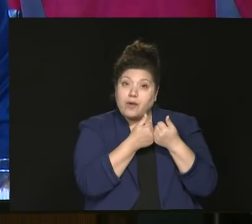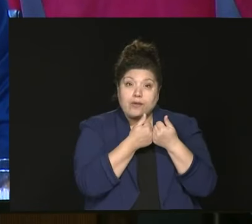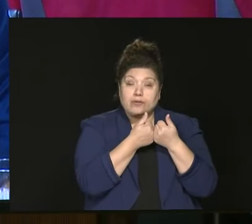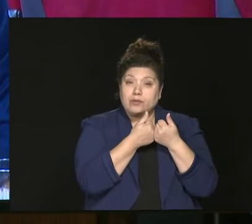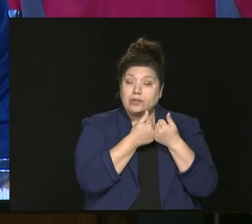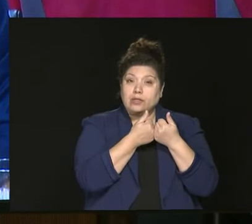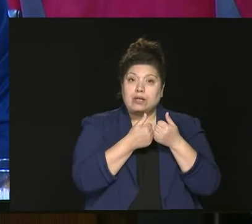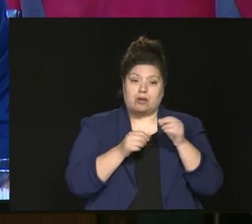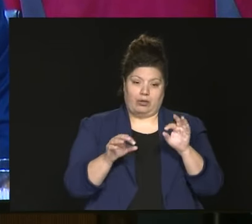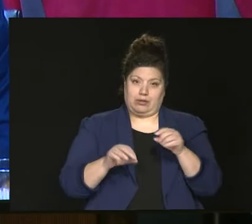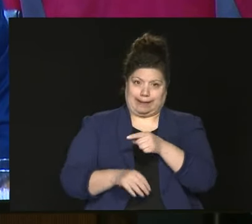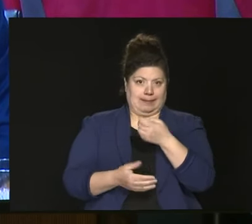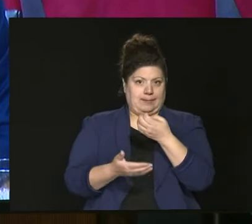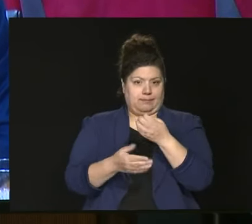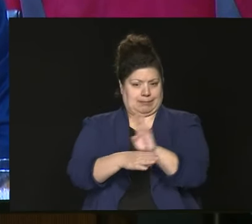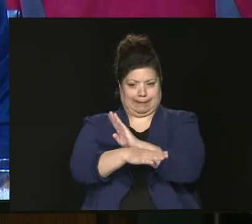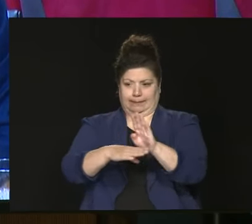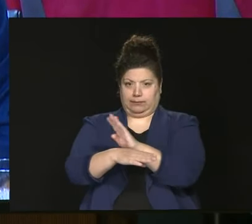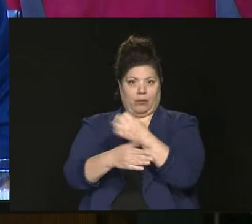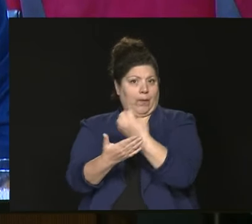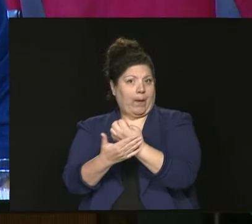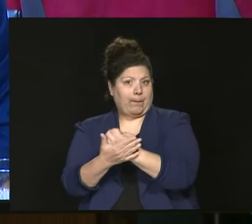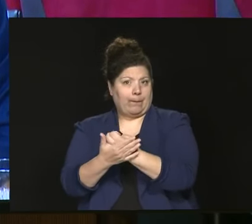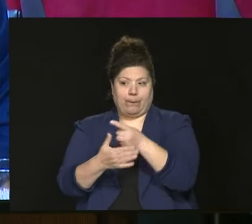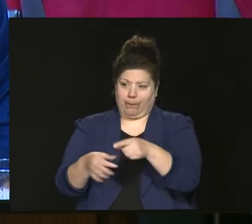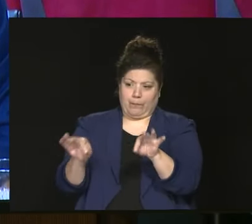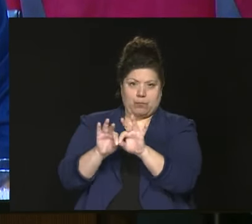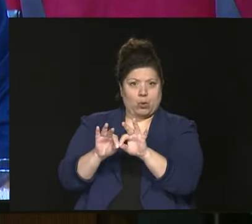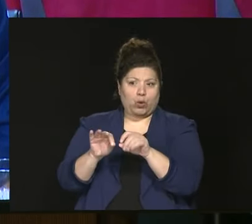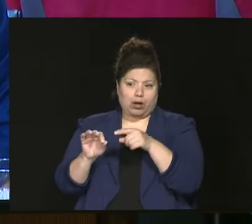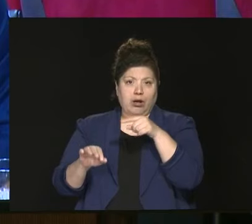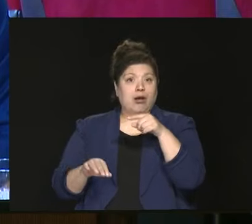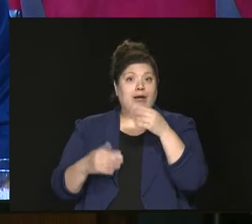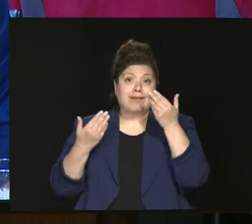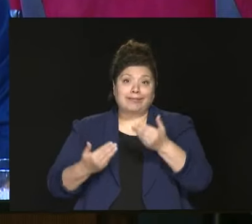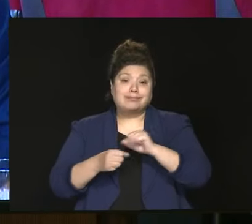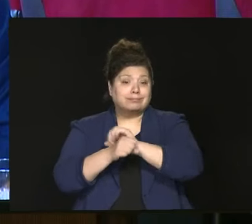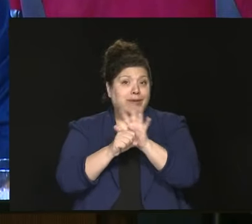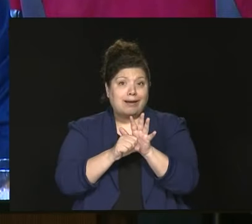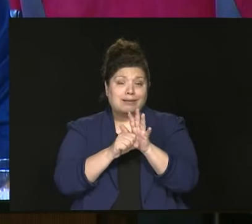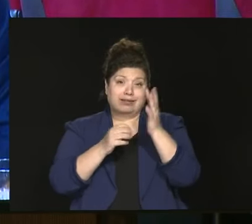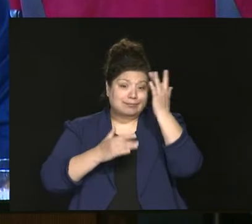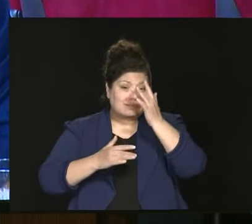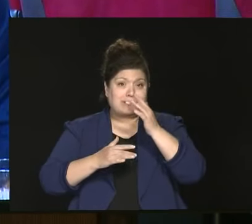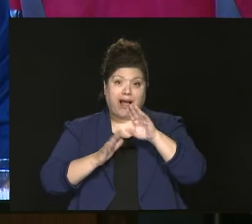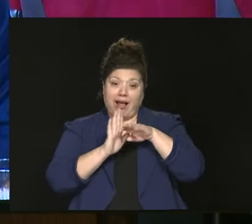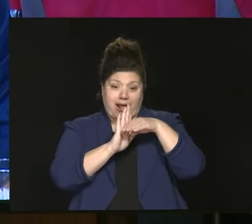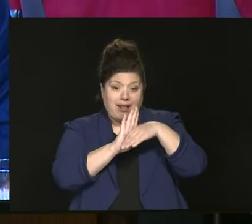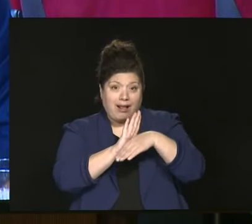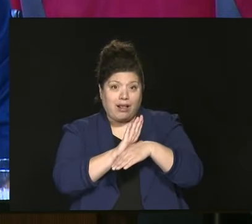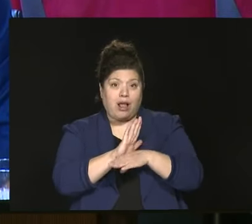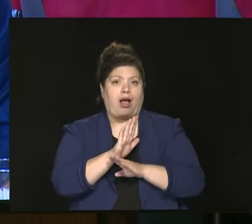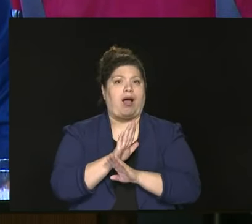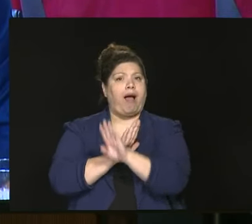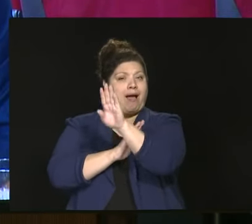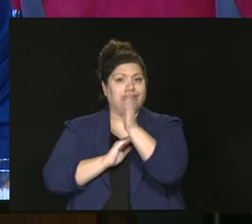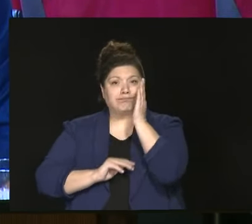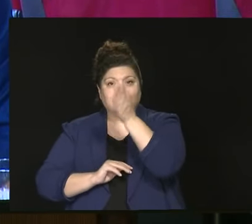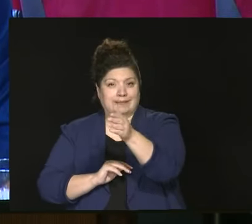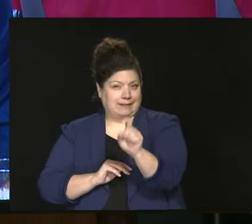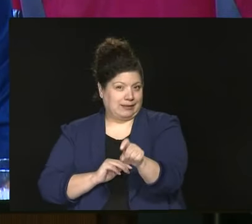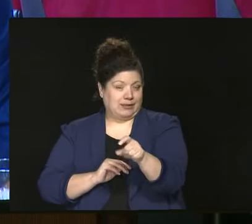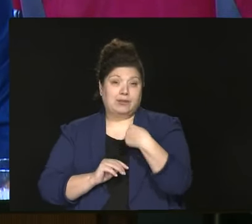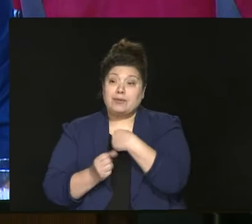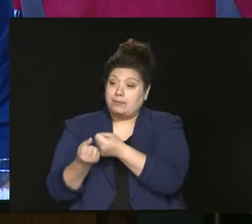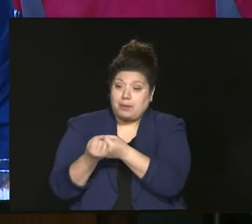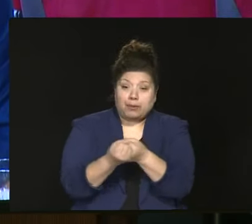this crisis. So we are supporting individuals, we're supporting businesses to get through this time so that we'll actually have the ability to get